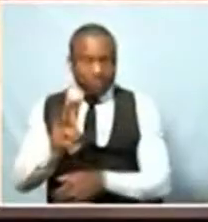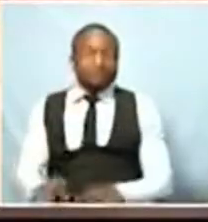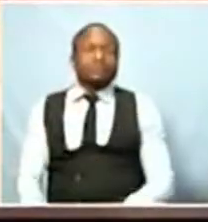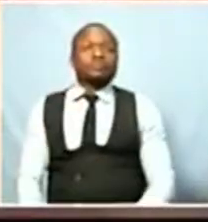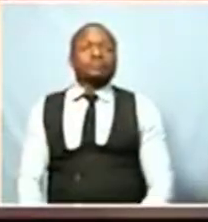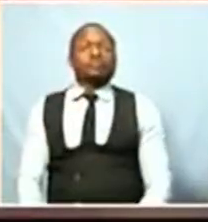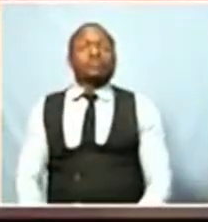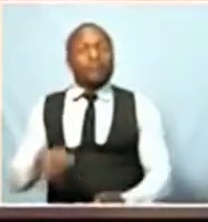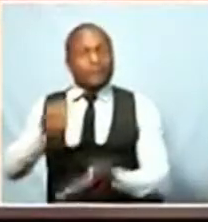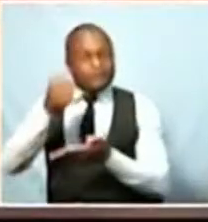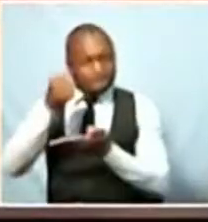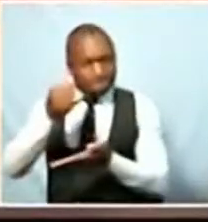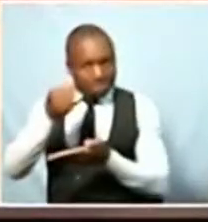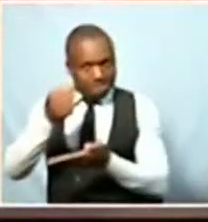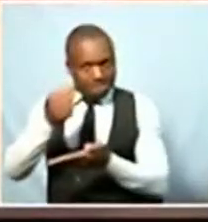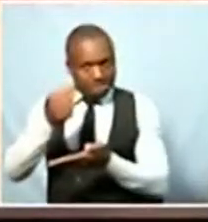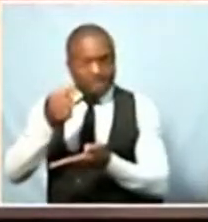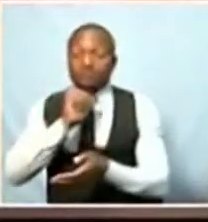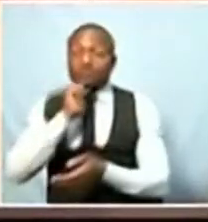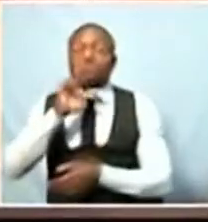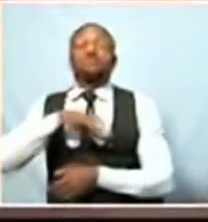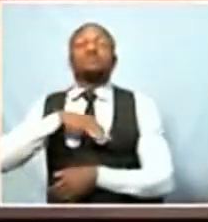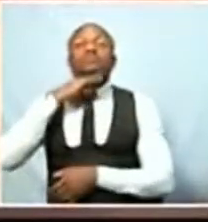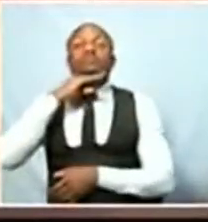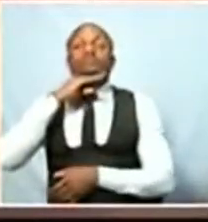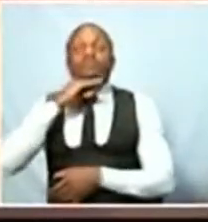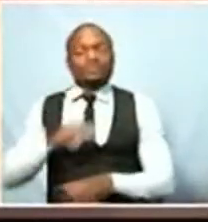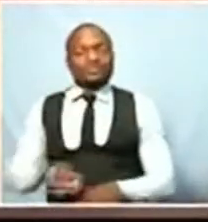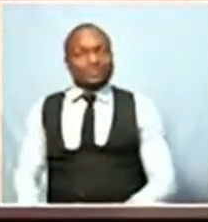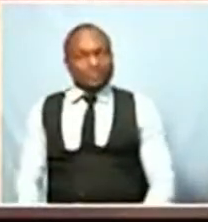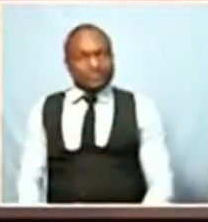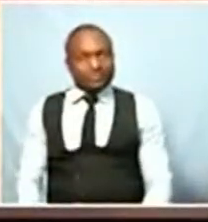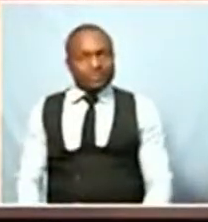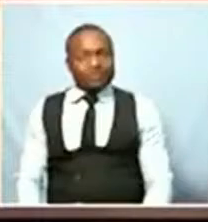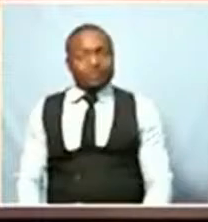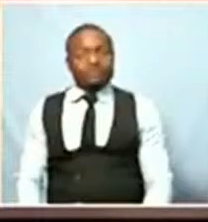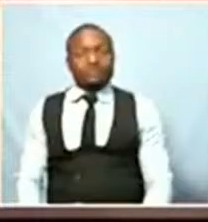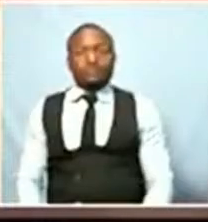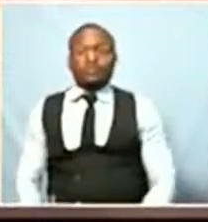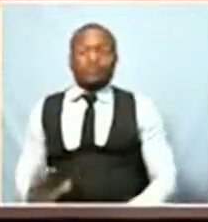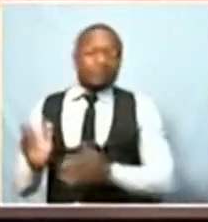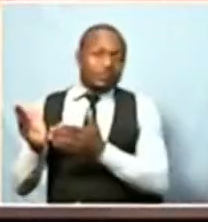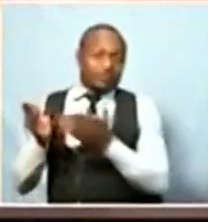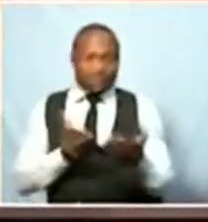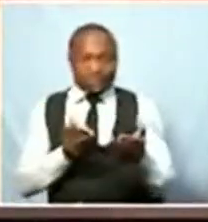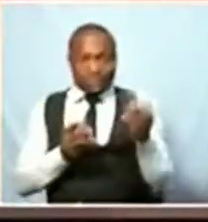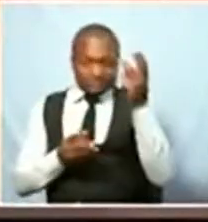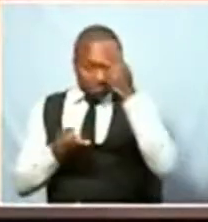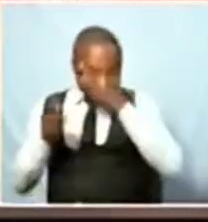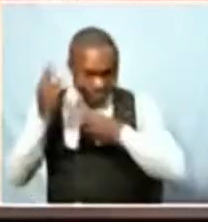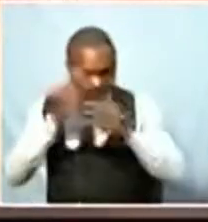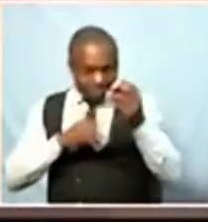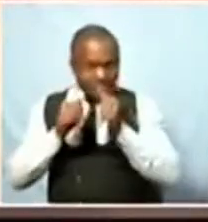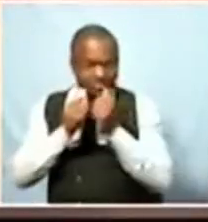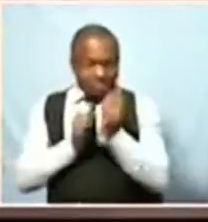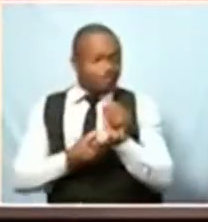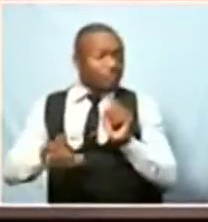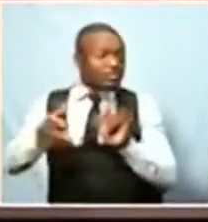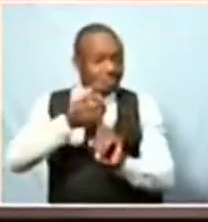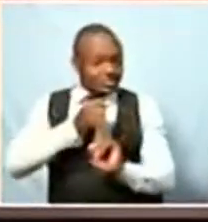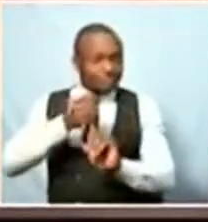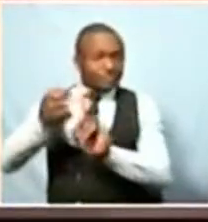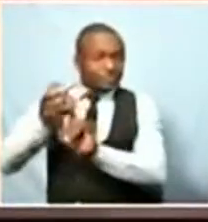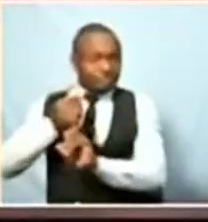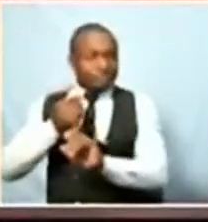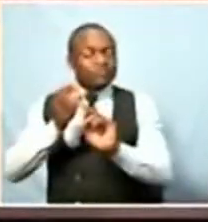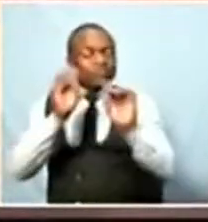budget is insufficient and raises concerns about achieving the set